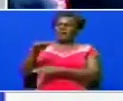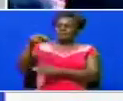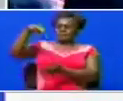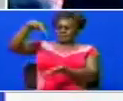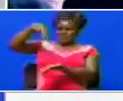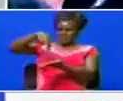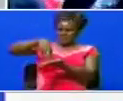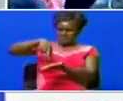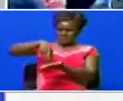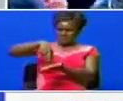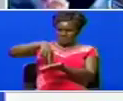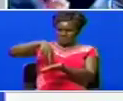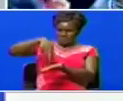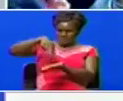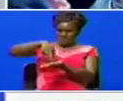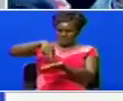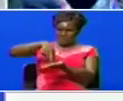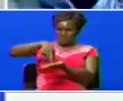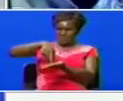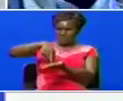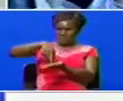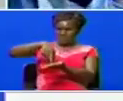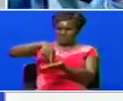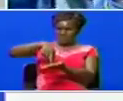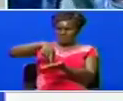rise. Please rise.